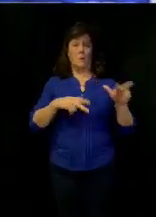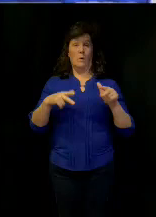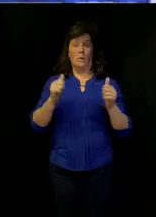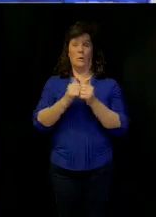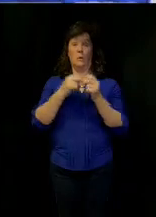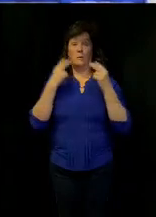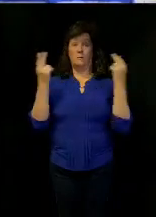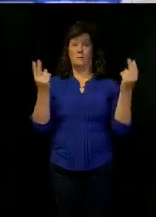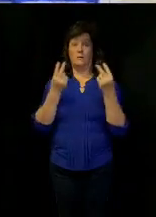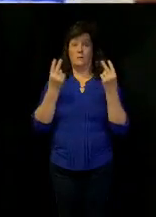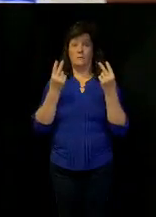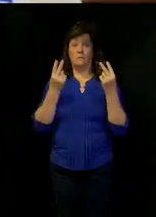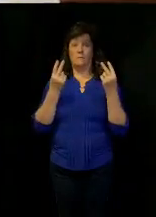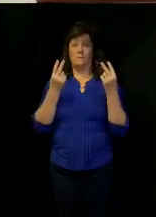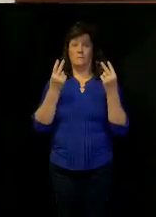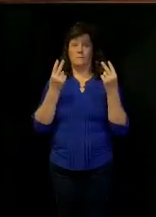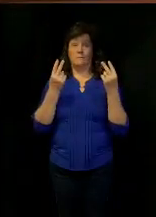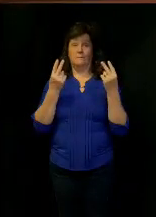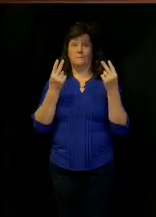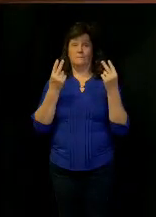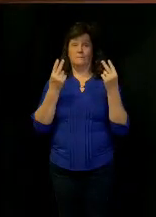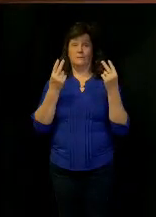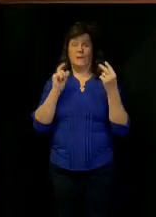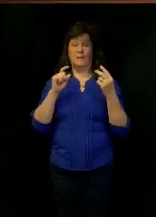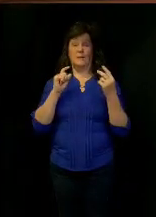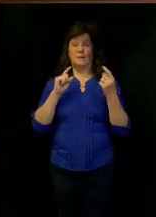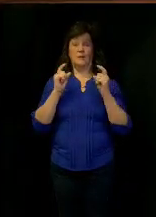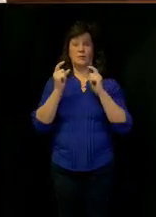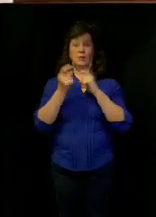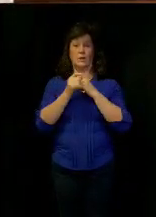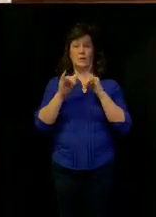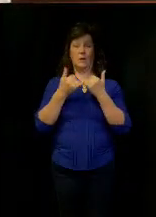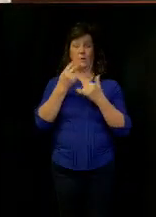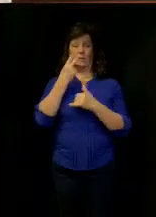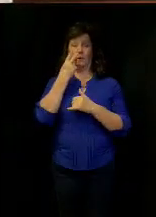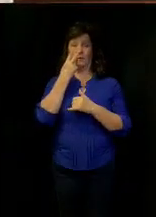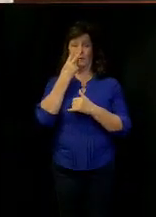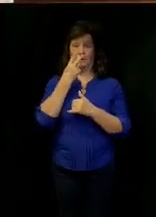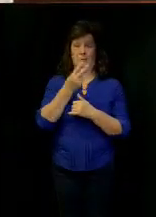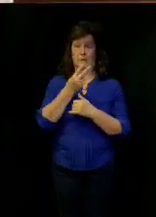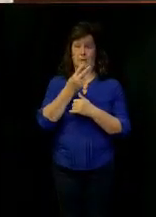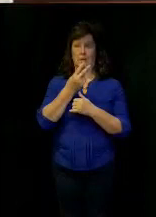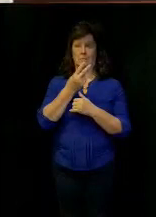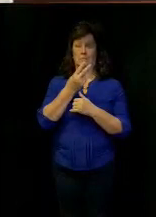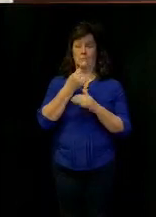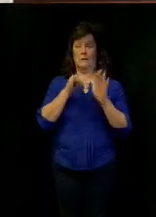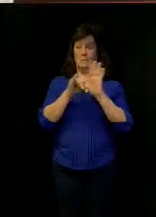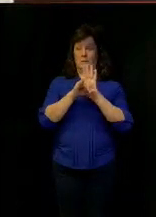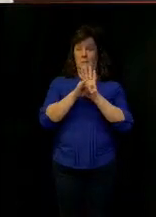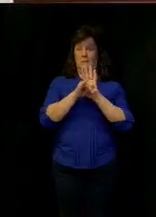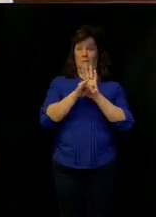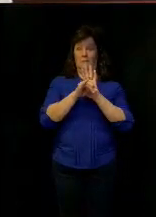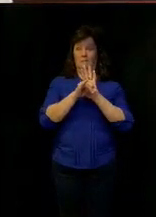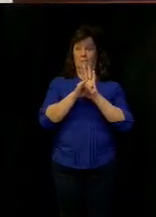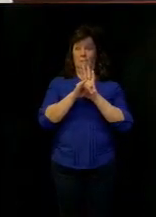Because the enemy comes and lies to us about something. You guys all right? You all right? Love the